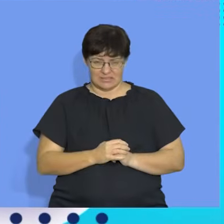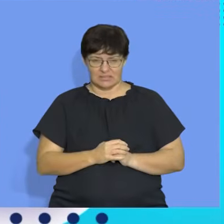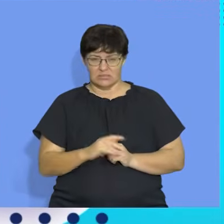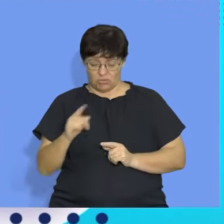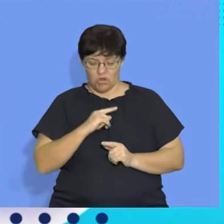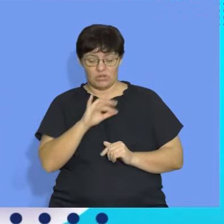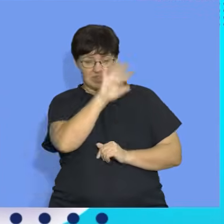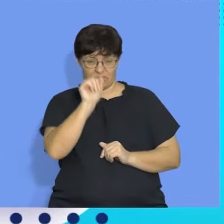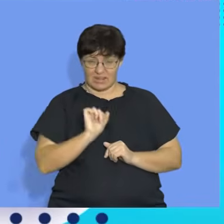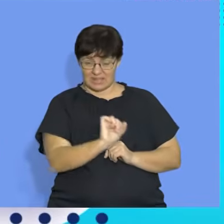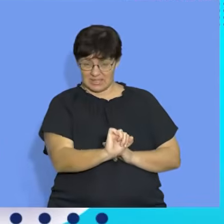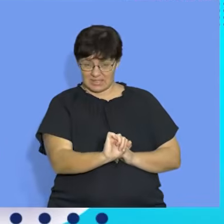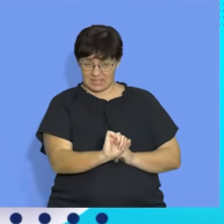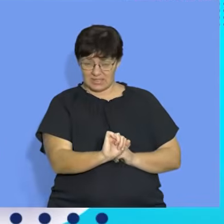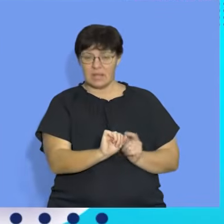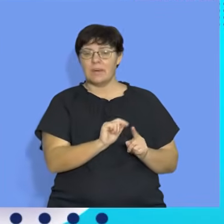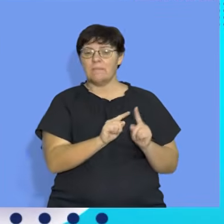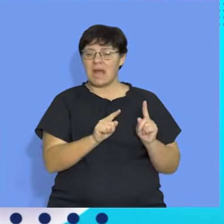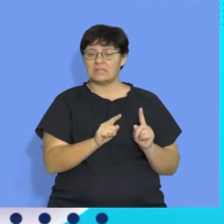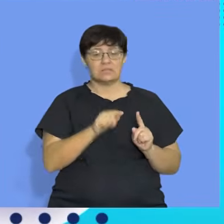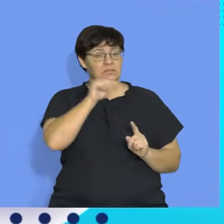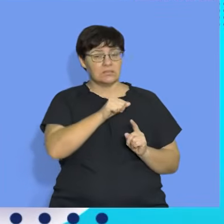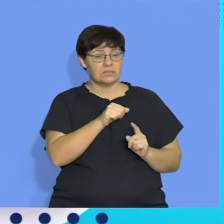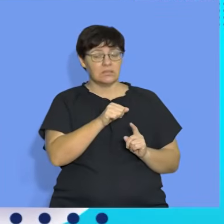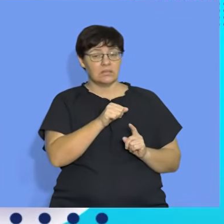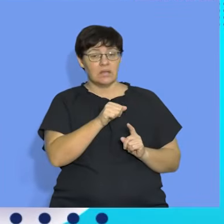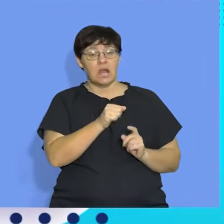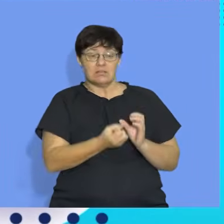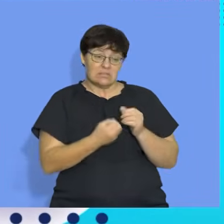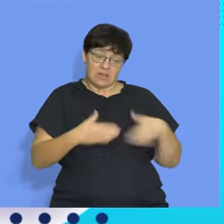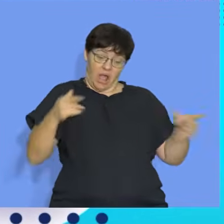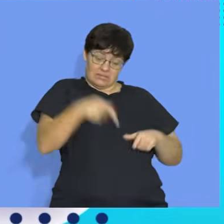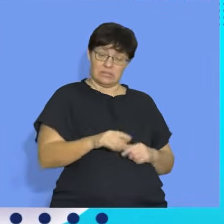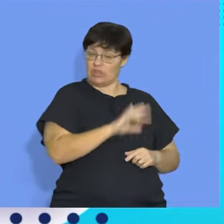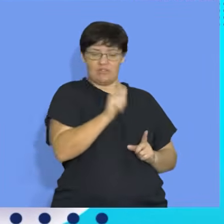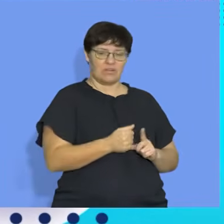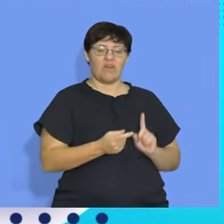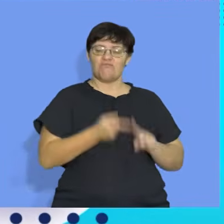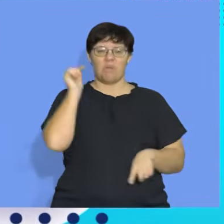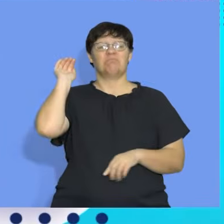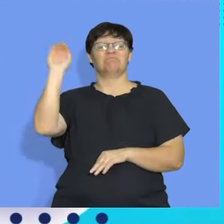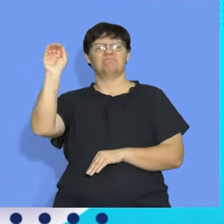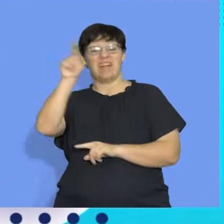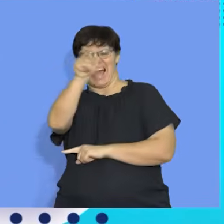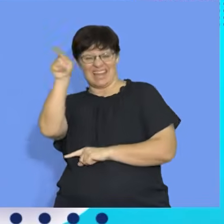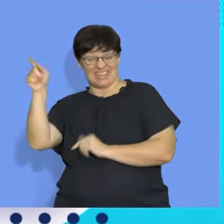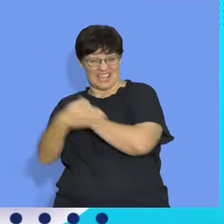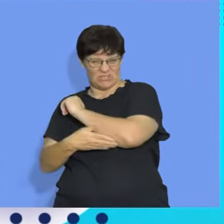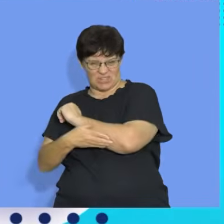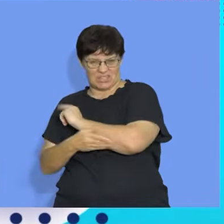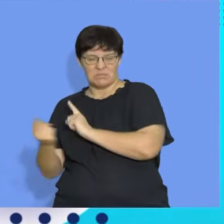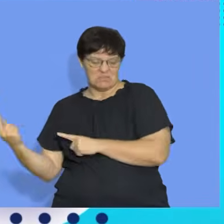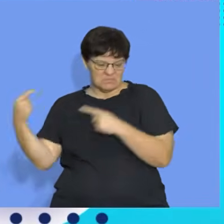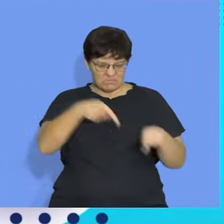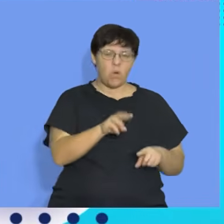in South Africa. It's one of an acacia trees, but it's not indigenous from here, right? And it actually causes a lot of harm. It takes in